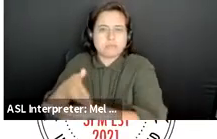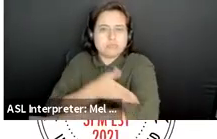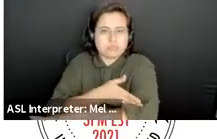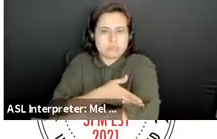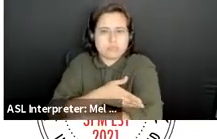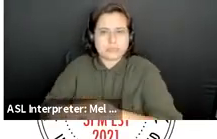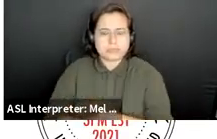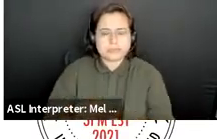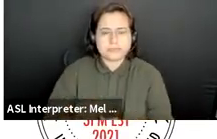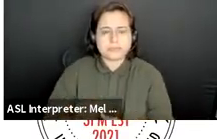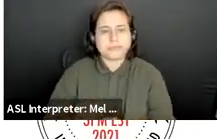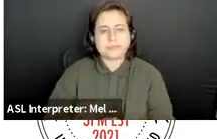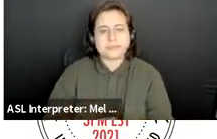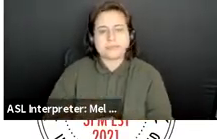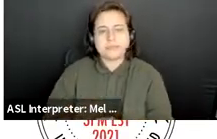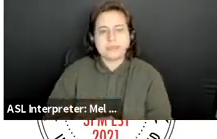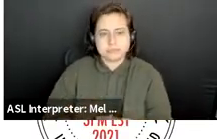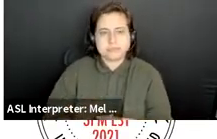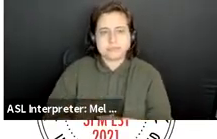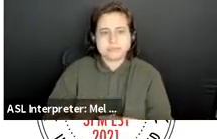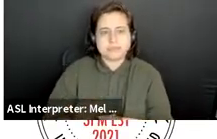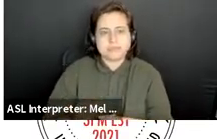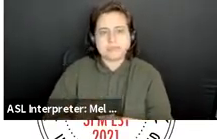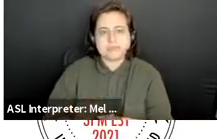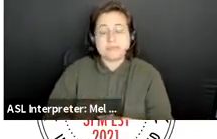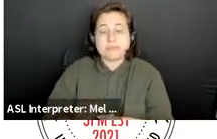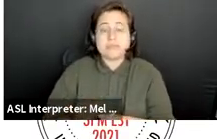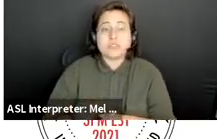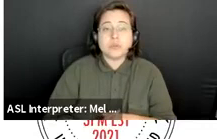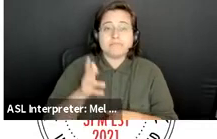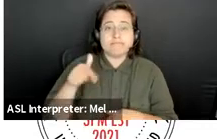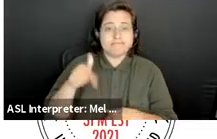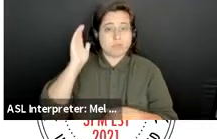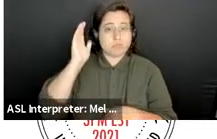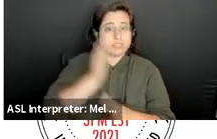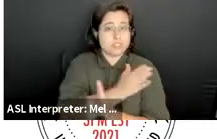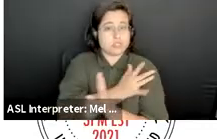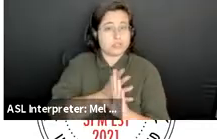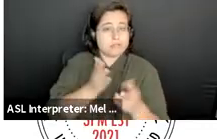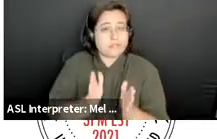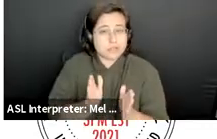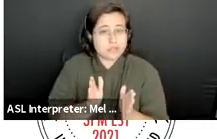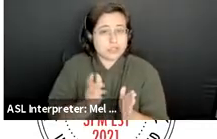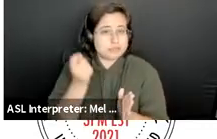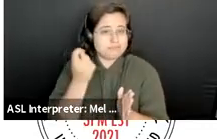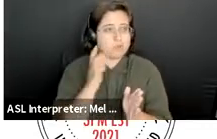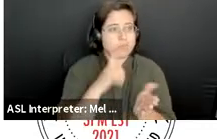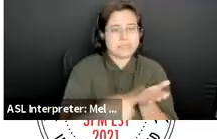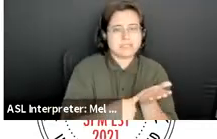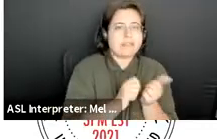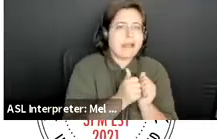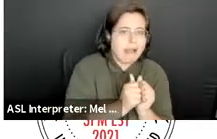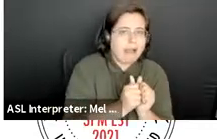to come. So near the end of this presentation, we're going to move from discussing the how-tos of the artist